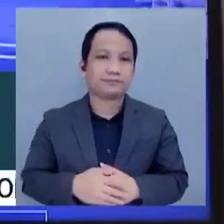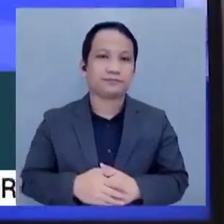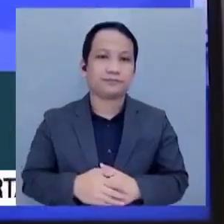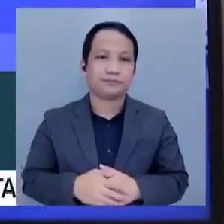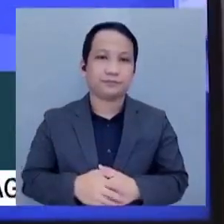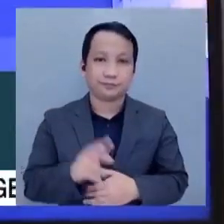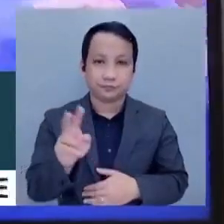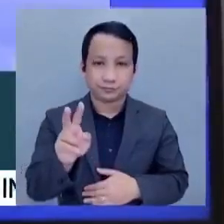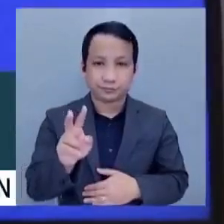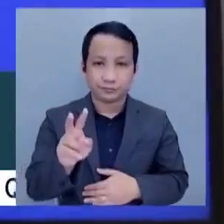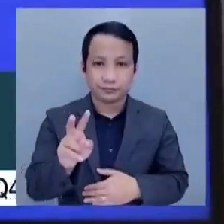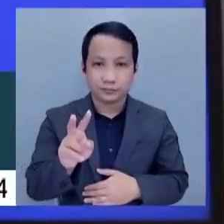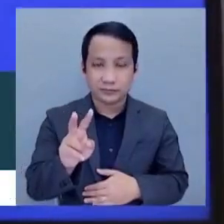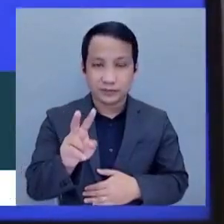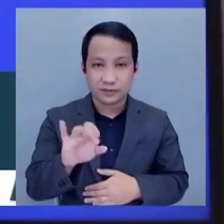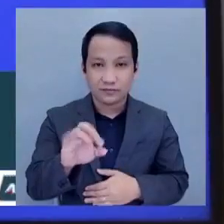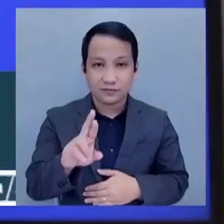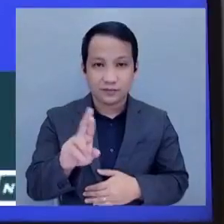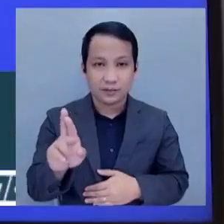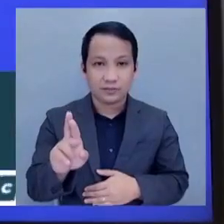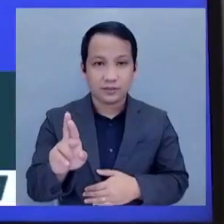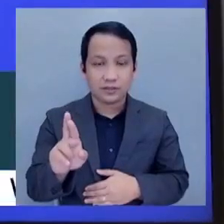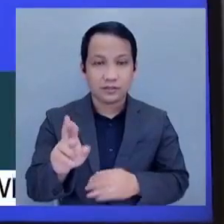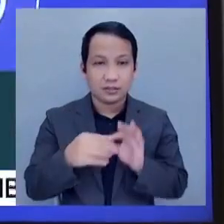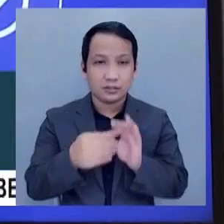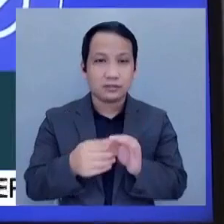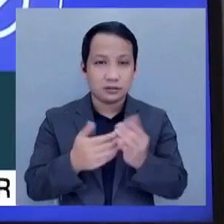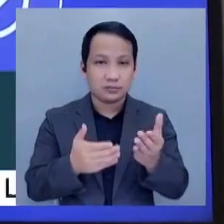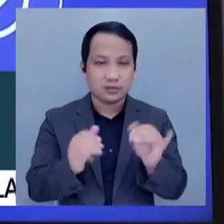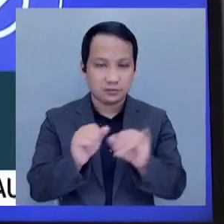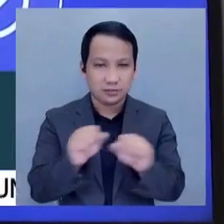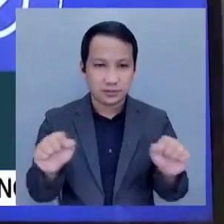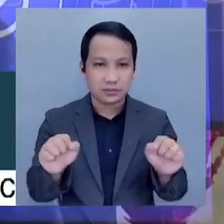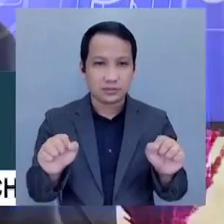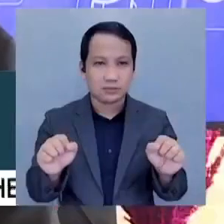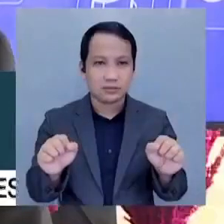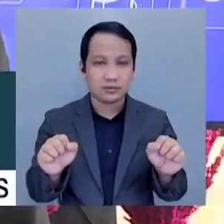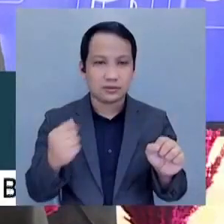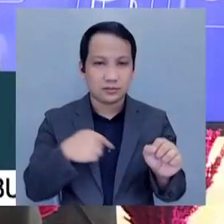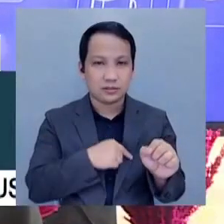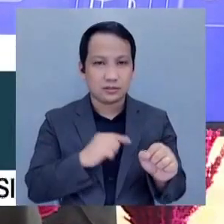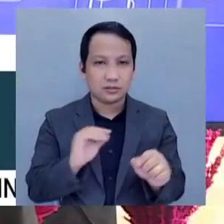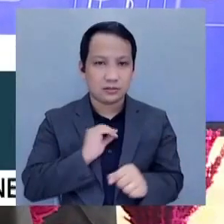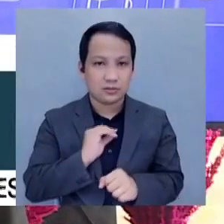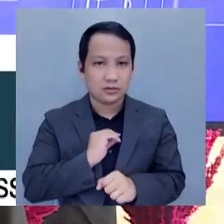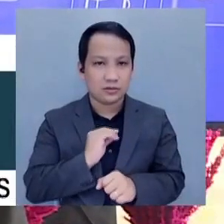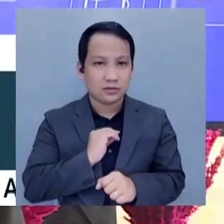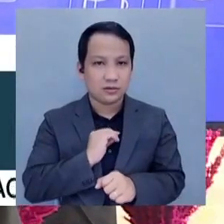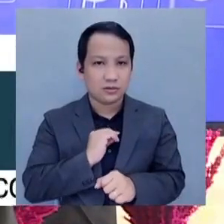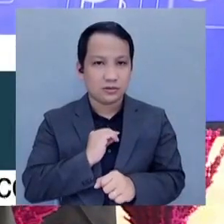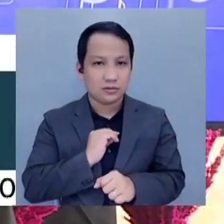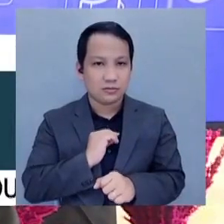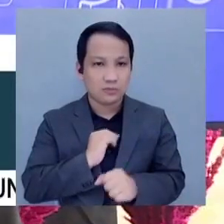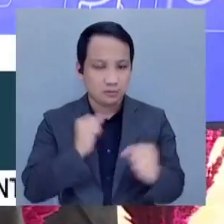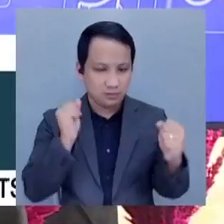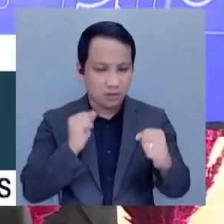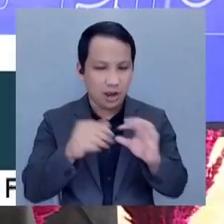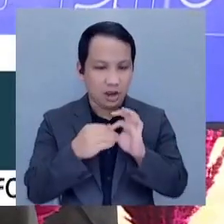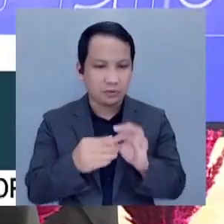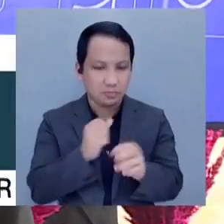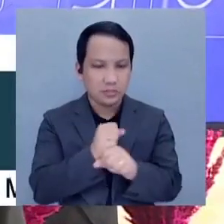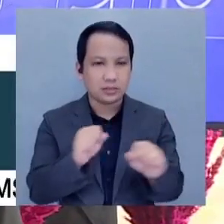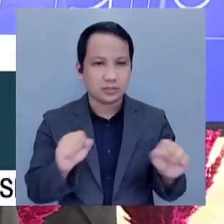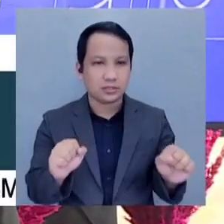assured the public that the platform is secure. We have our built-in algorithm to ensure that